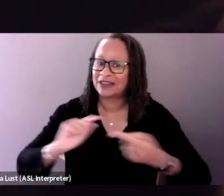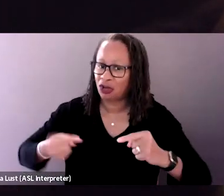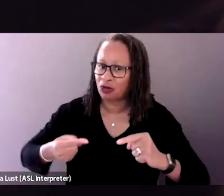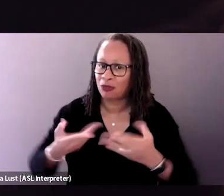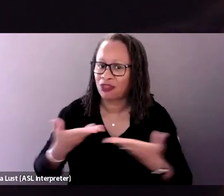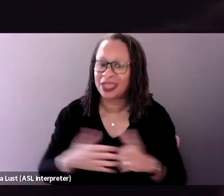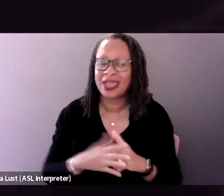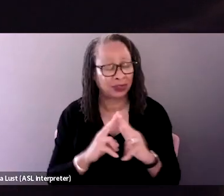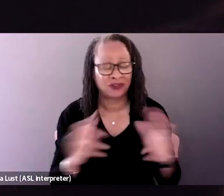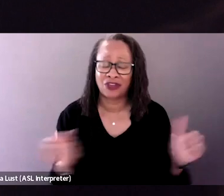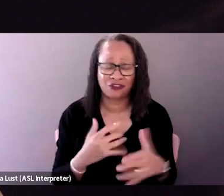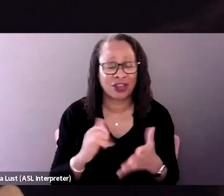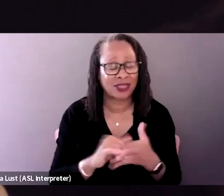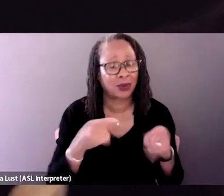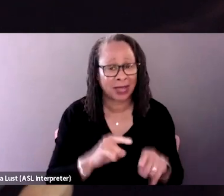feared. And